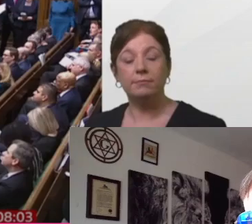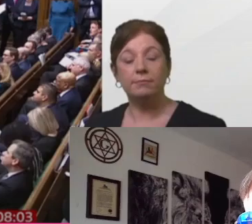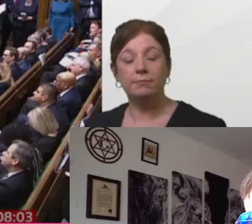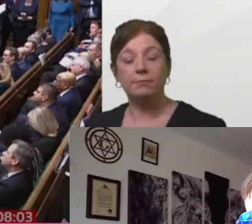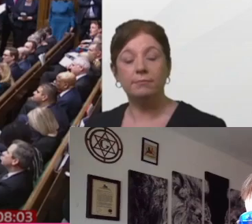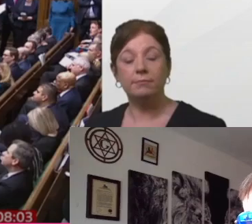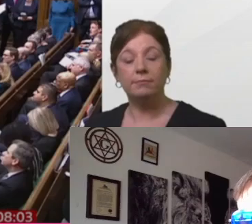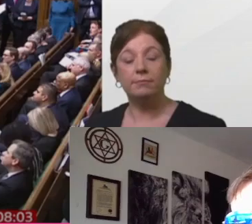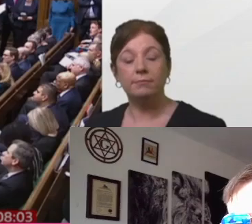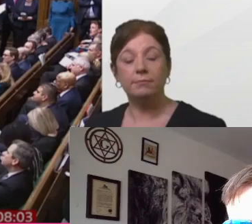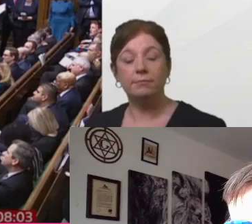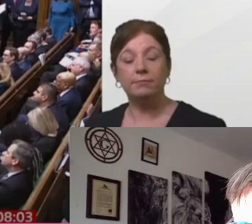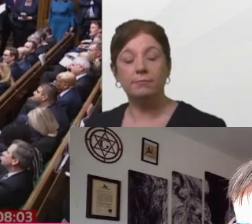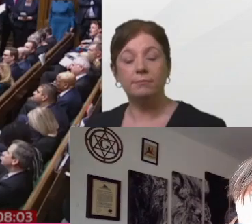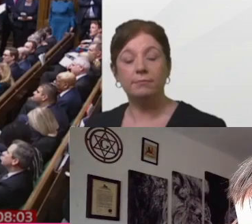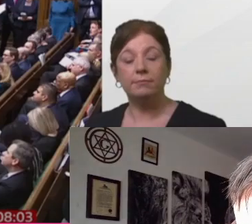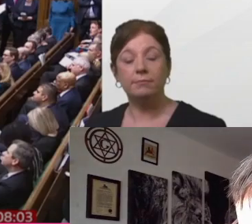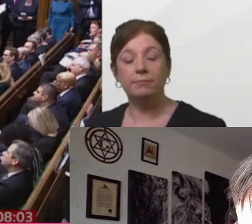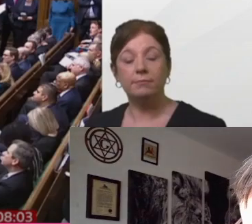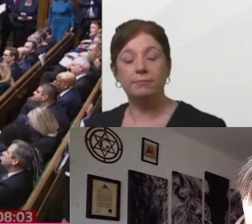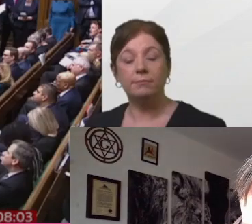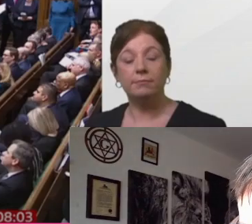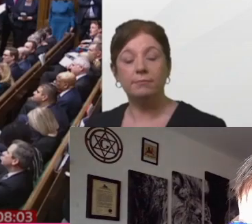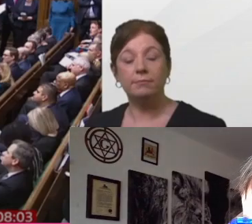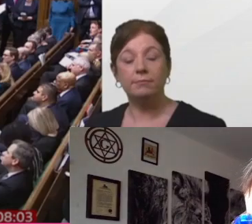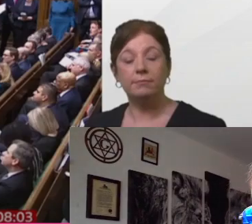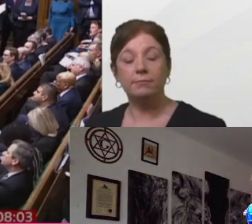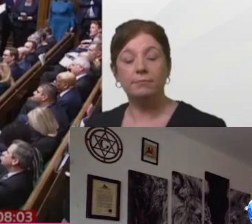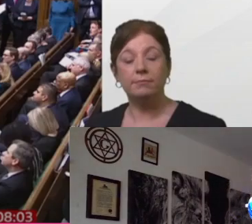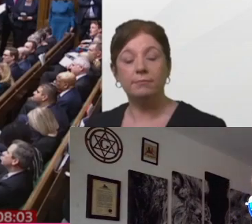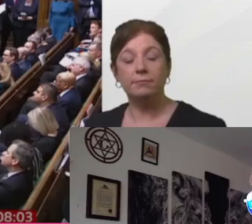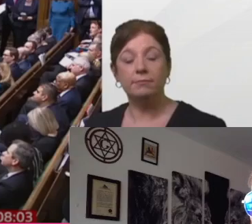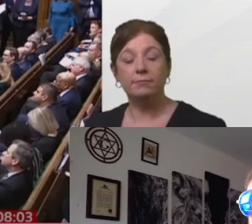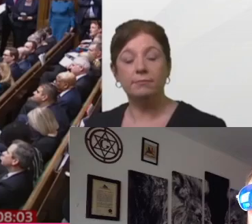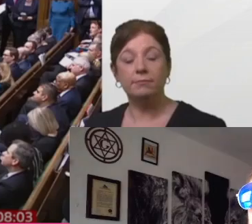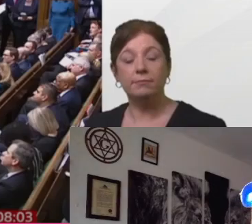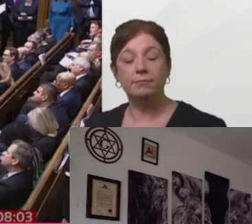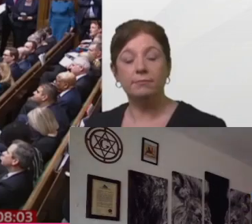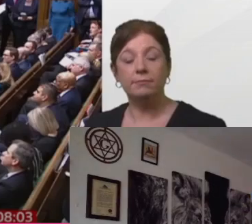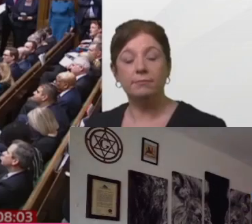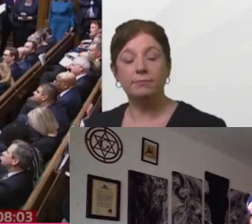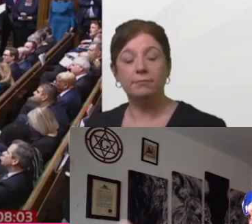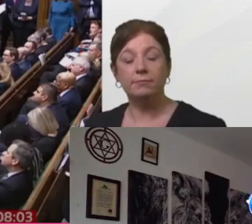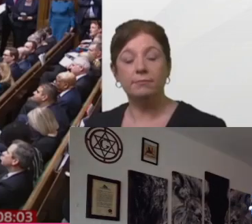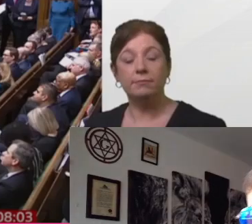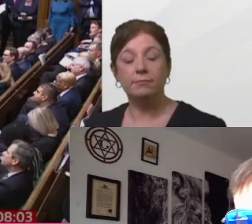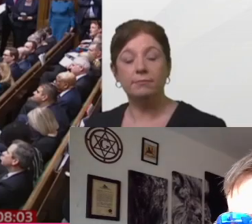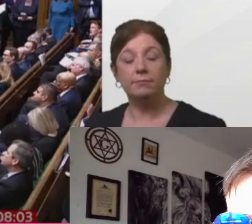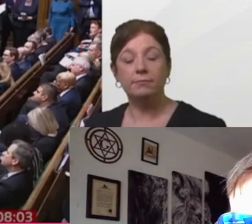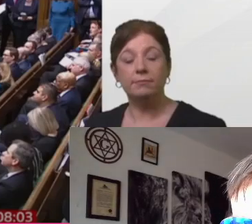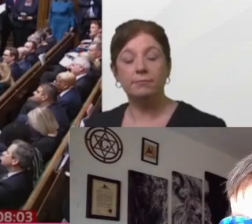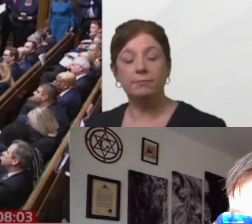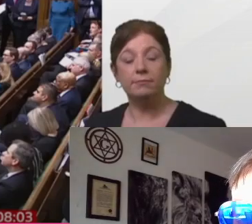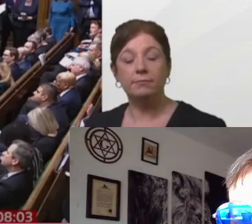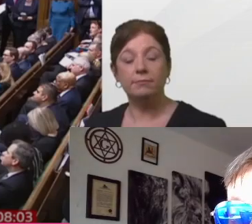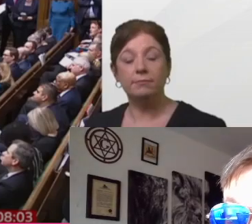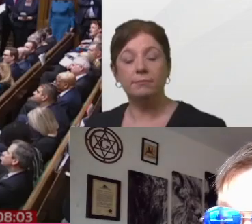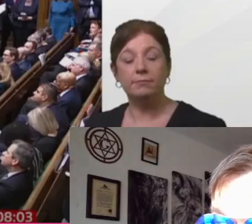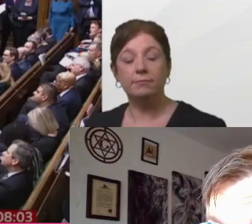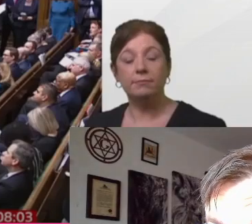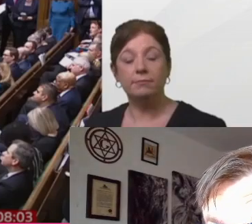power? Fucking rich motherfuckers using their big pile of cash to capitalise on fucking weaker